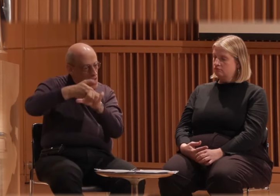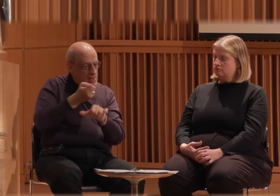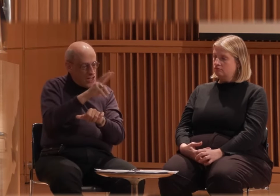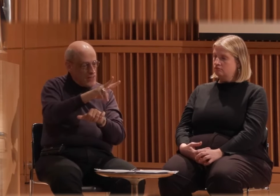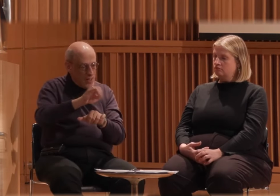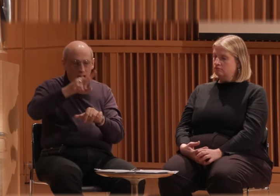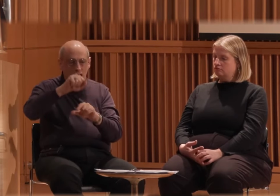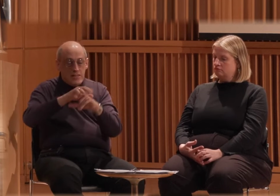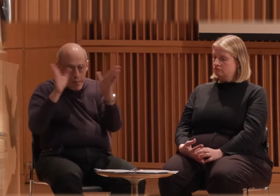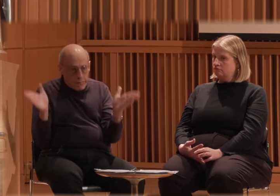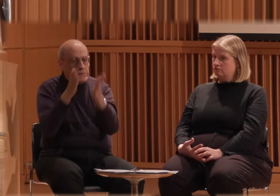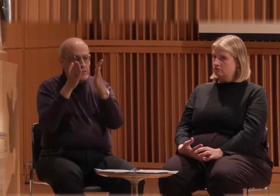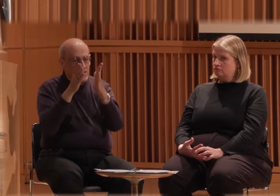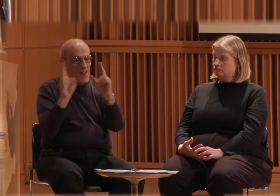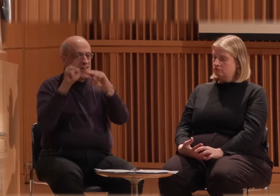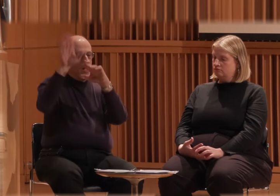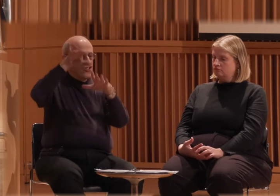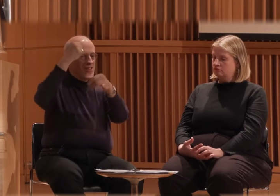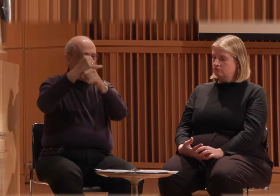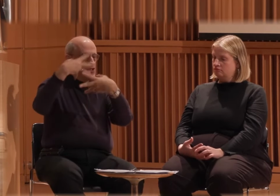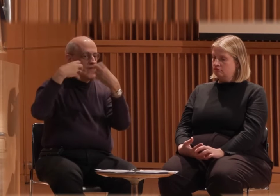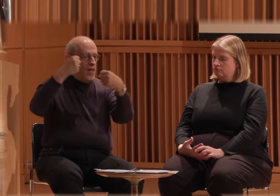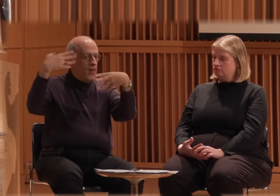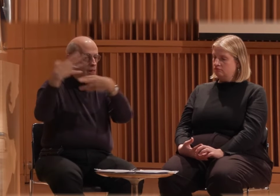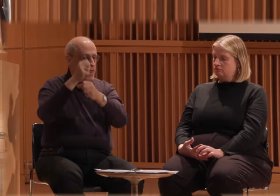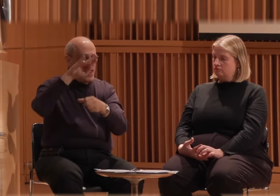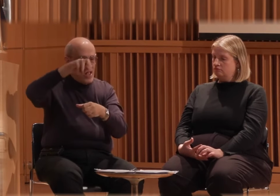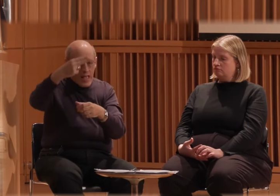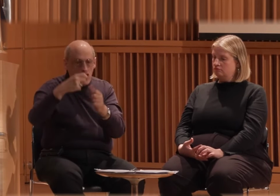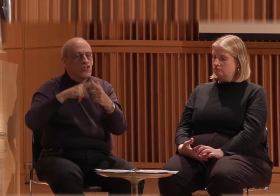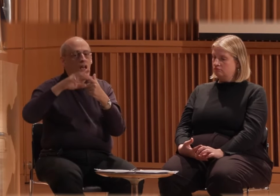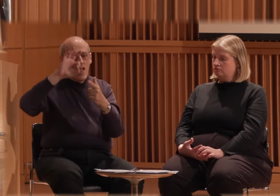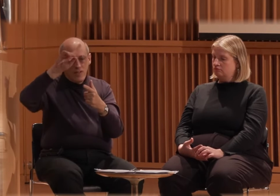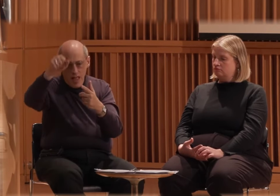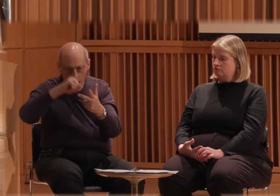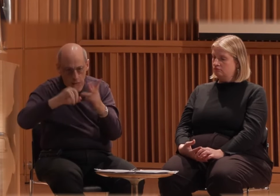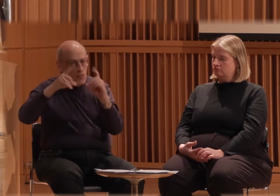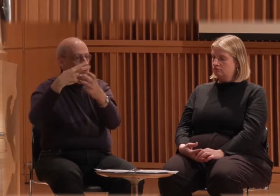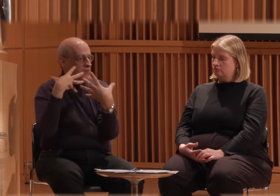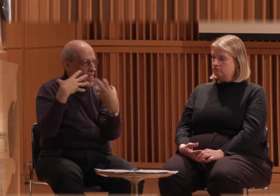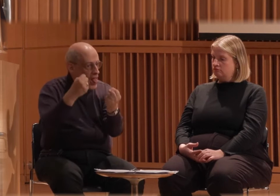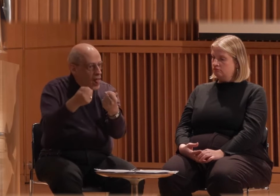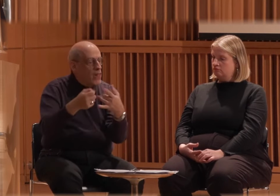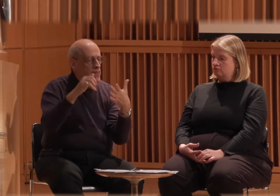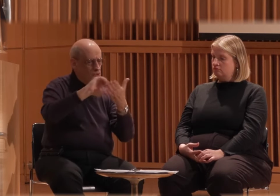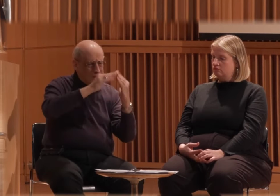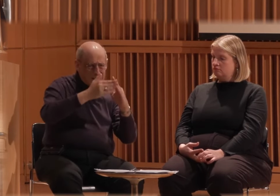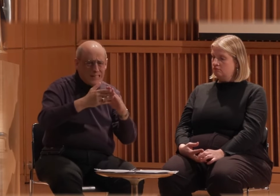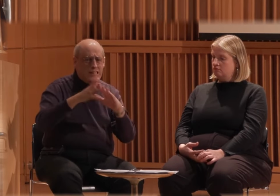push people at the National Institutes of Health and the FDA and the Department of Health in New York City